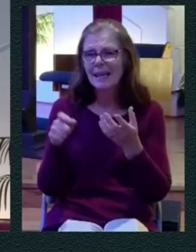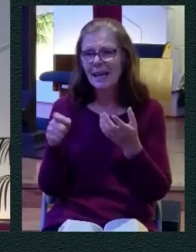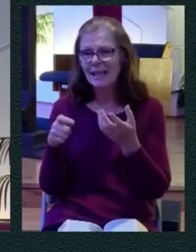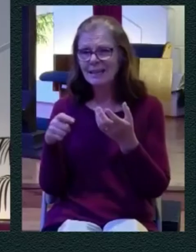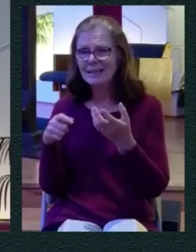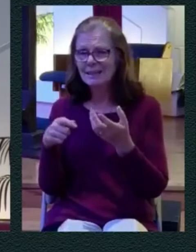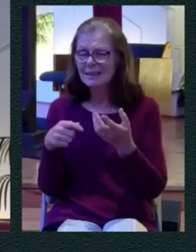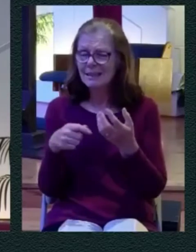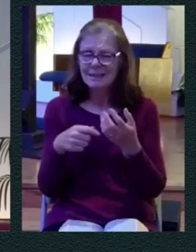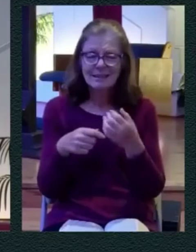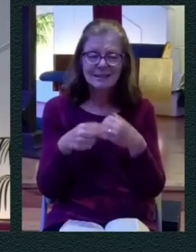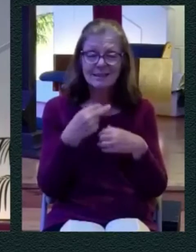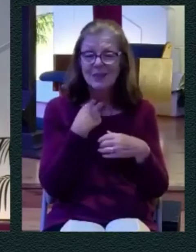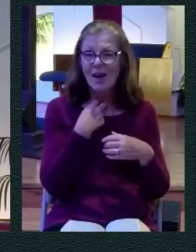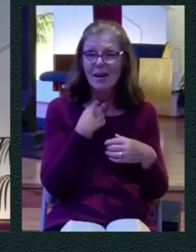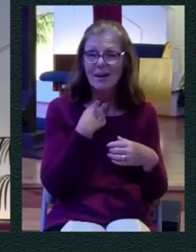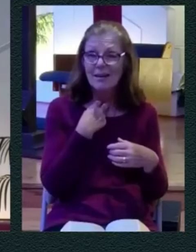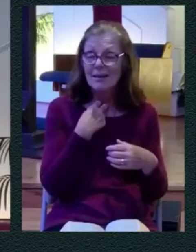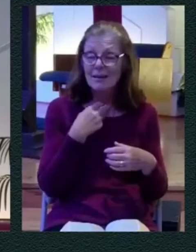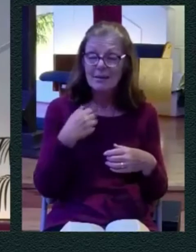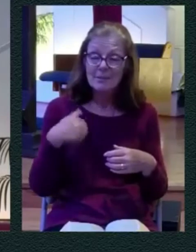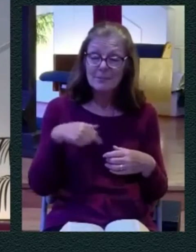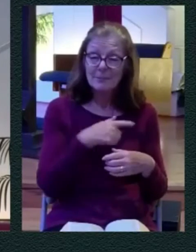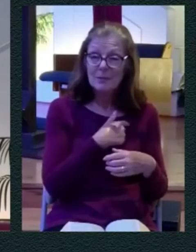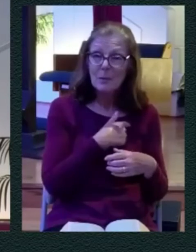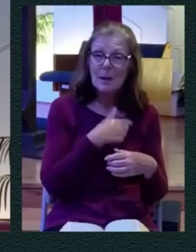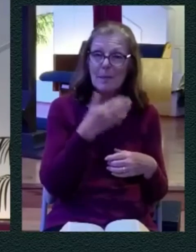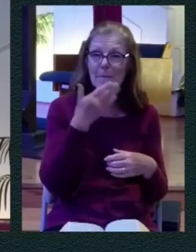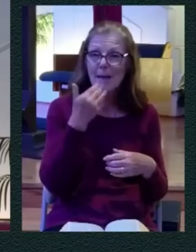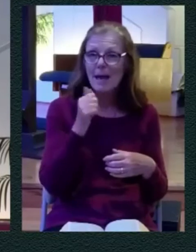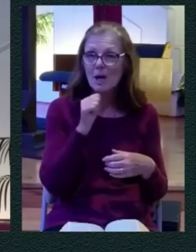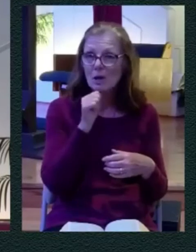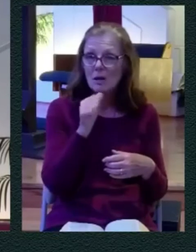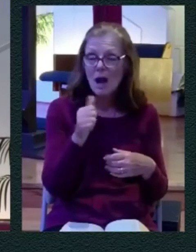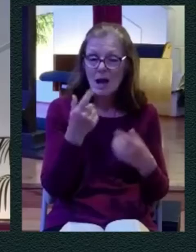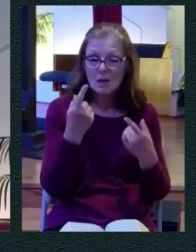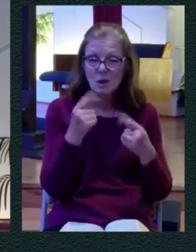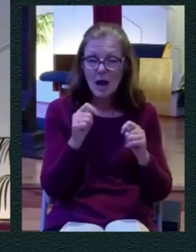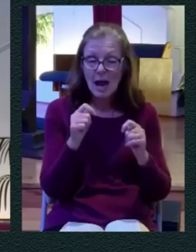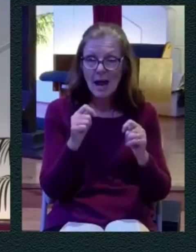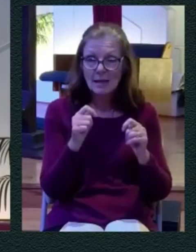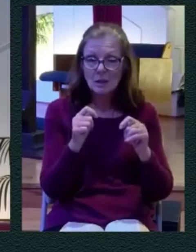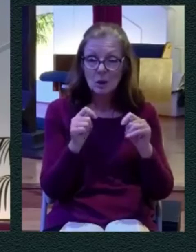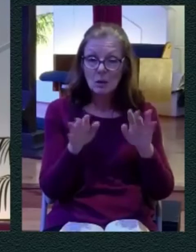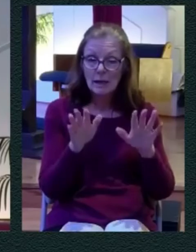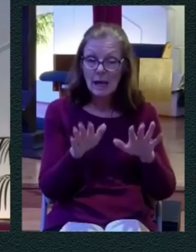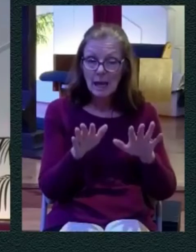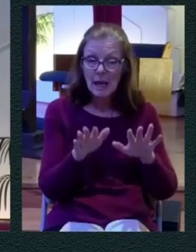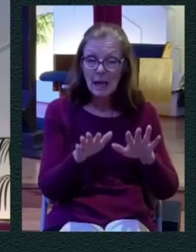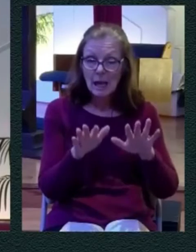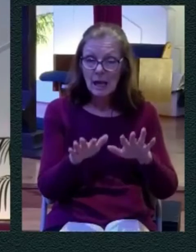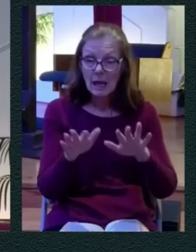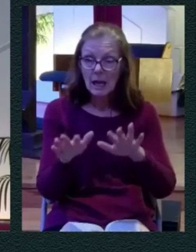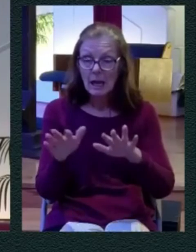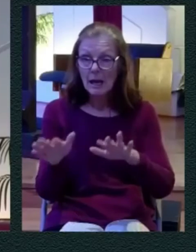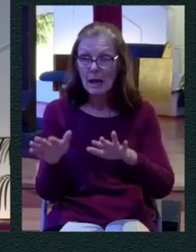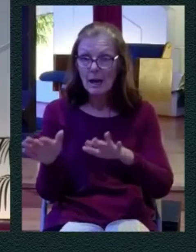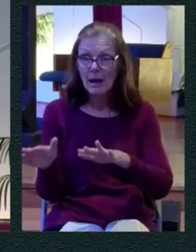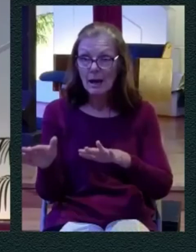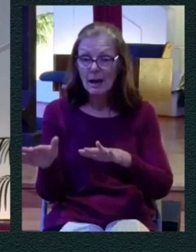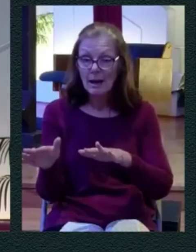We dare not try to tame it. We dare not try to tame